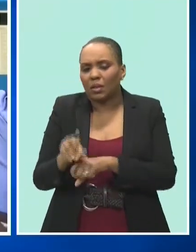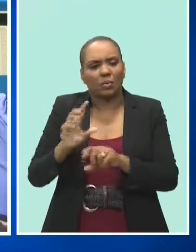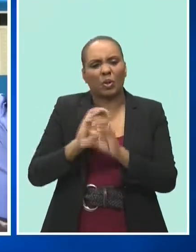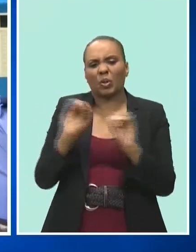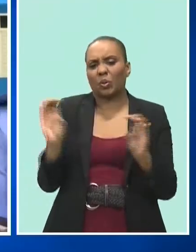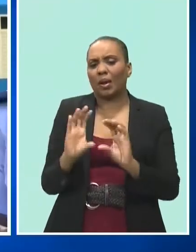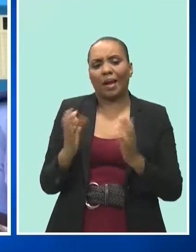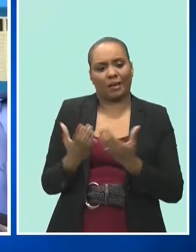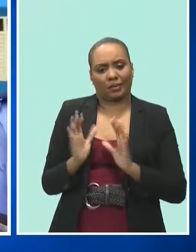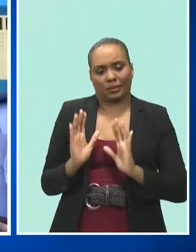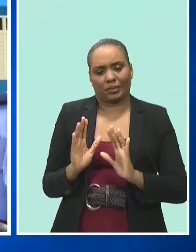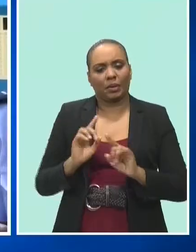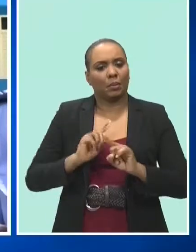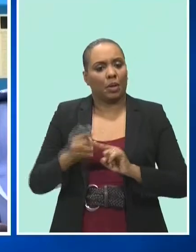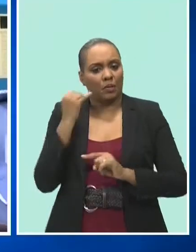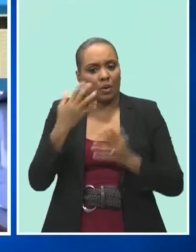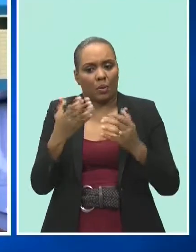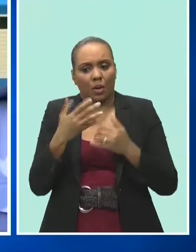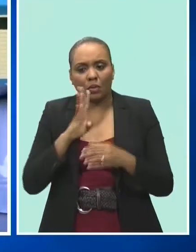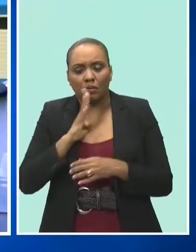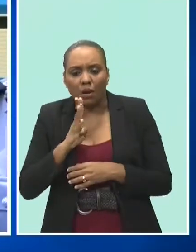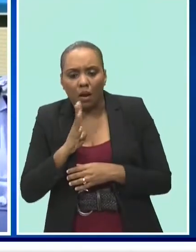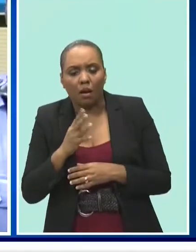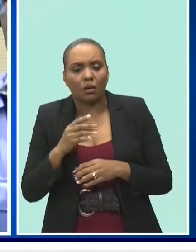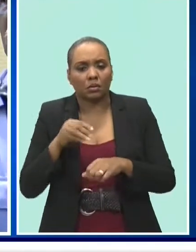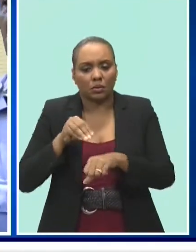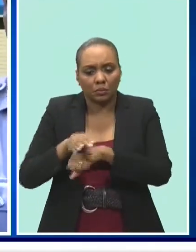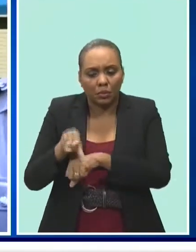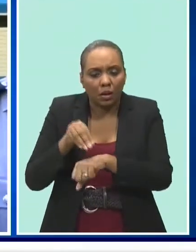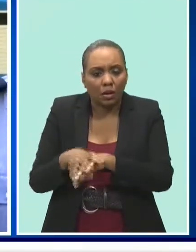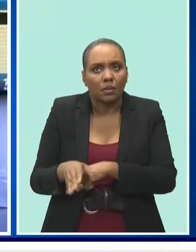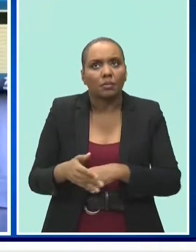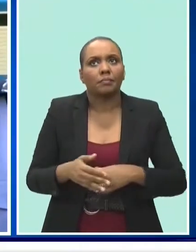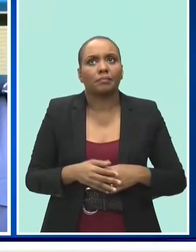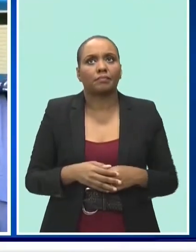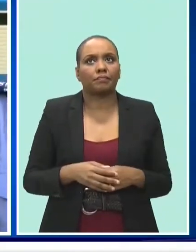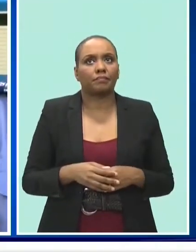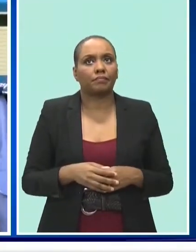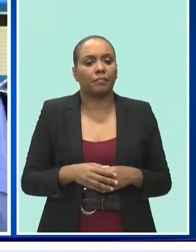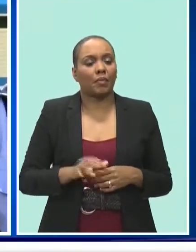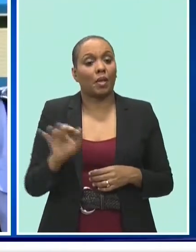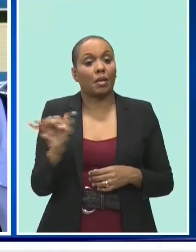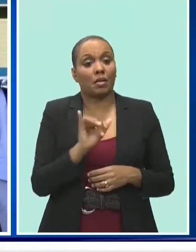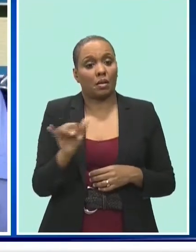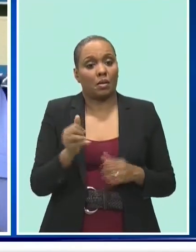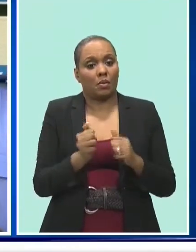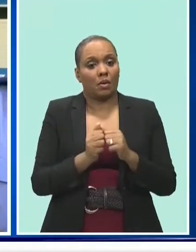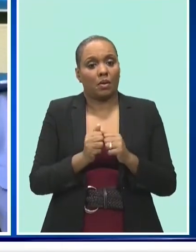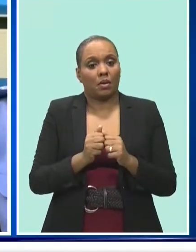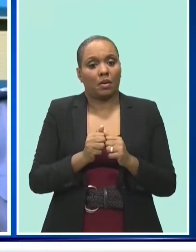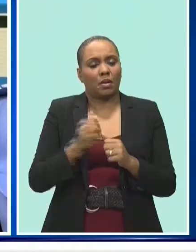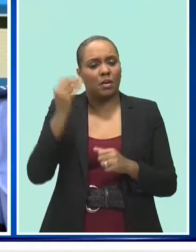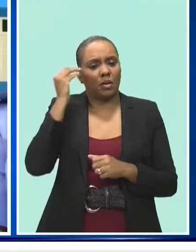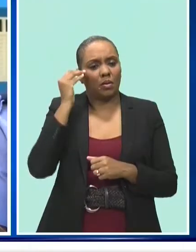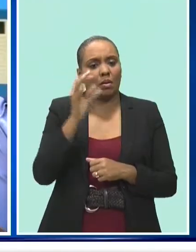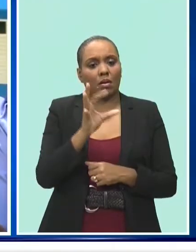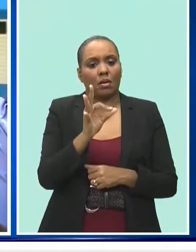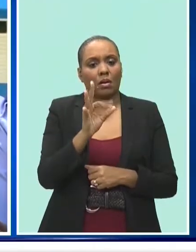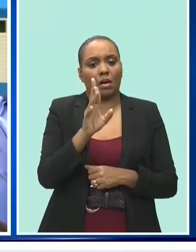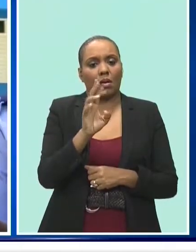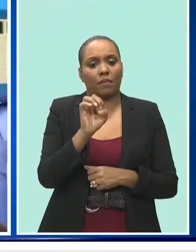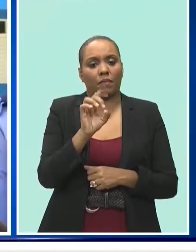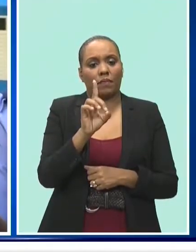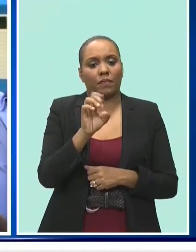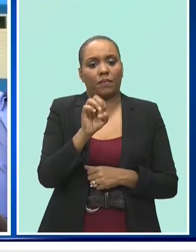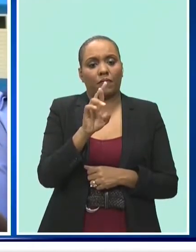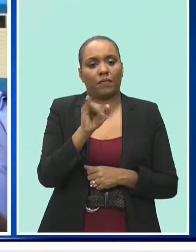classes, no official classes, but just as we did with the Frederick Smith matter, we worked with the teachers, and we understand that it's going